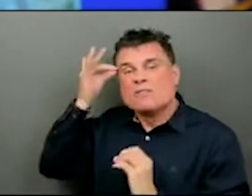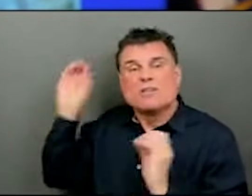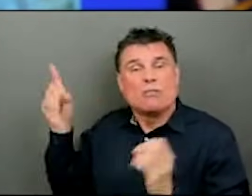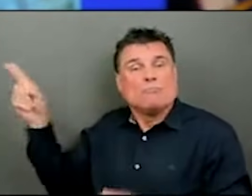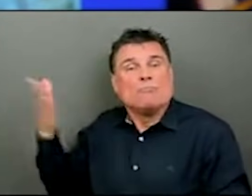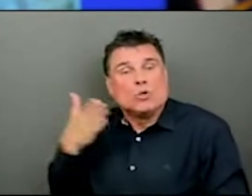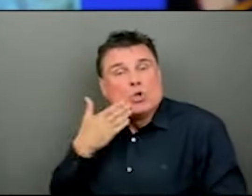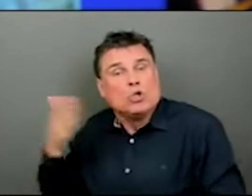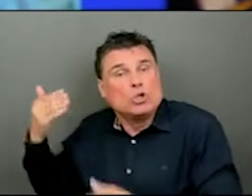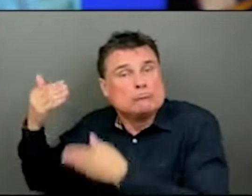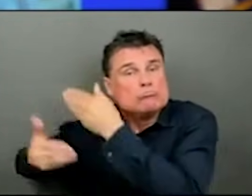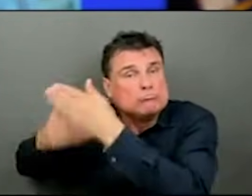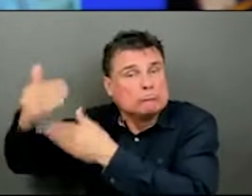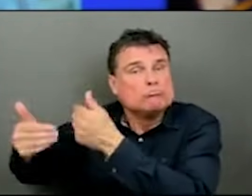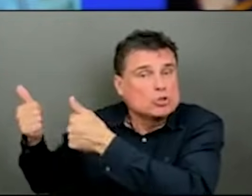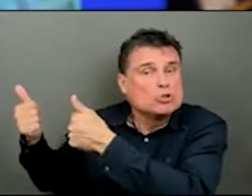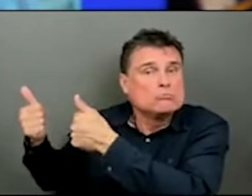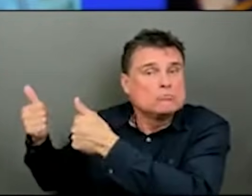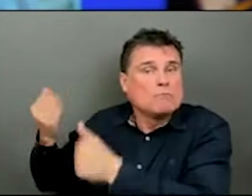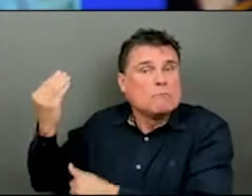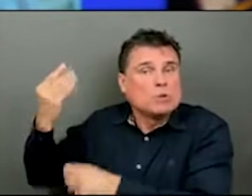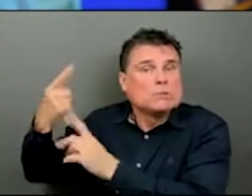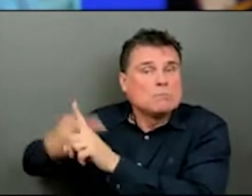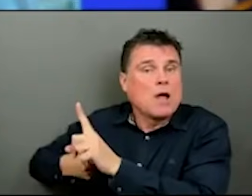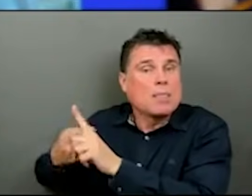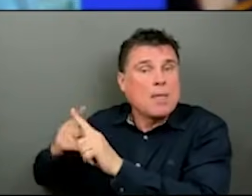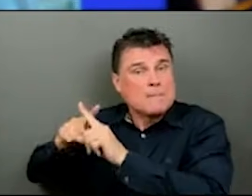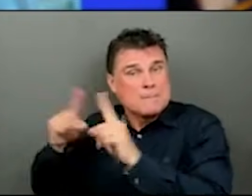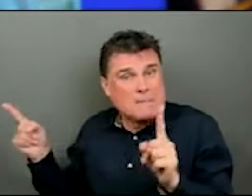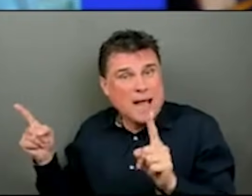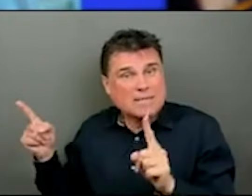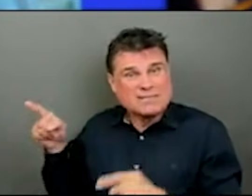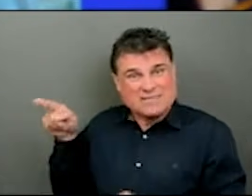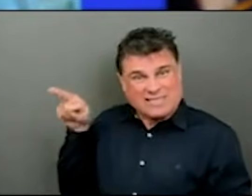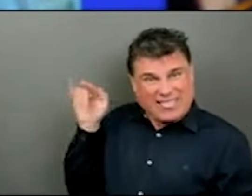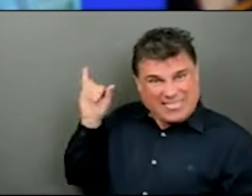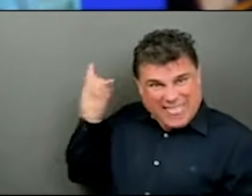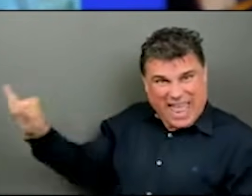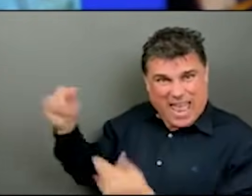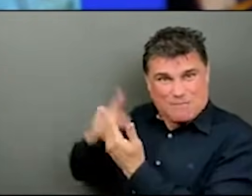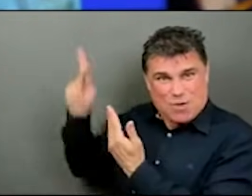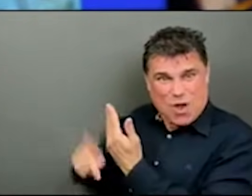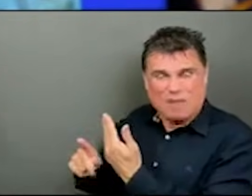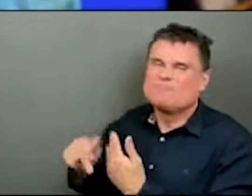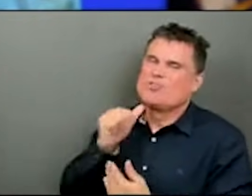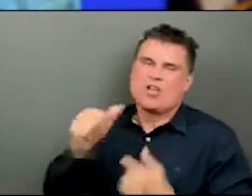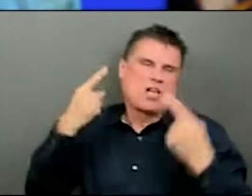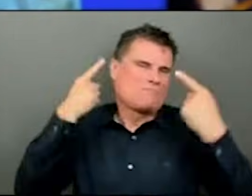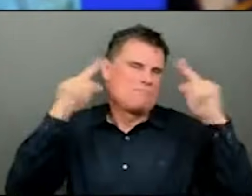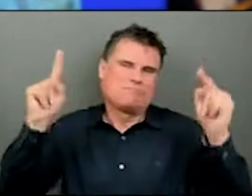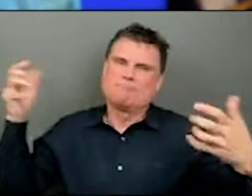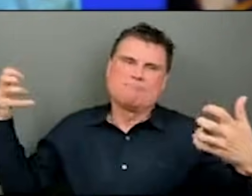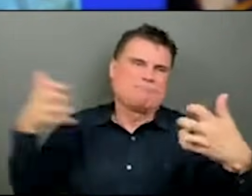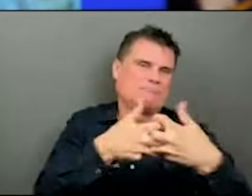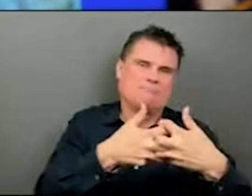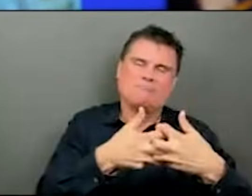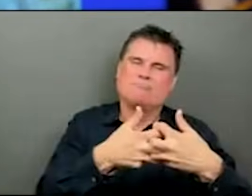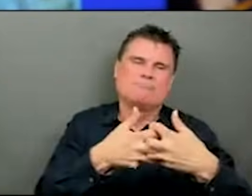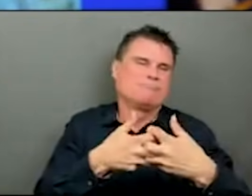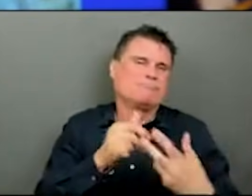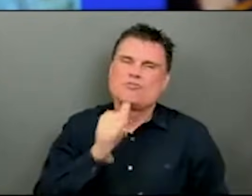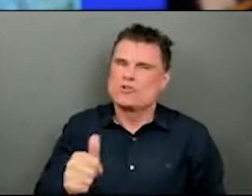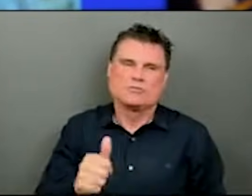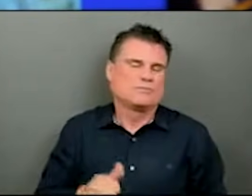this is not one of them, and we're going to have to do our best to fill those gaps. And if there were a way, as the government of Ontario has tried to do,